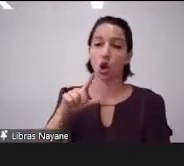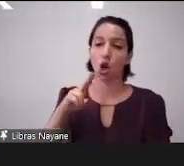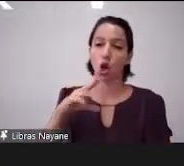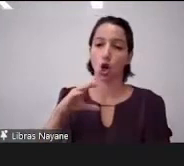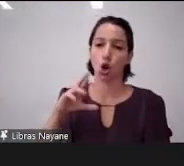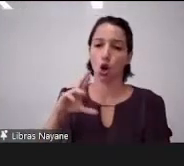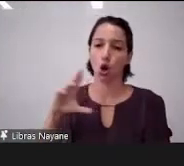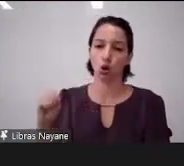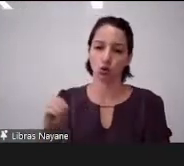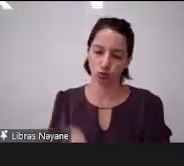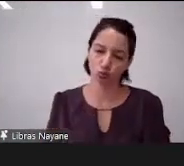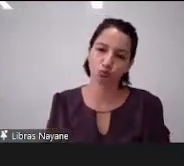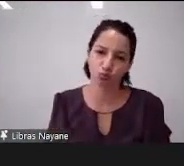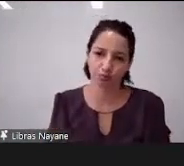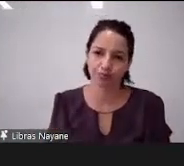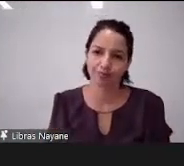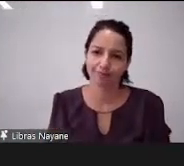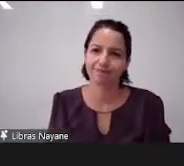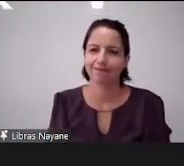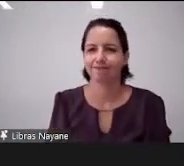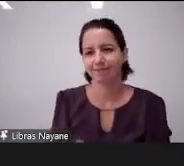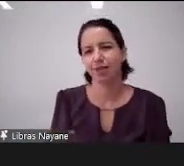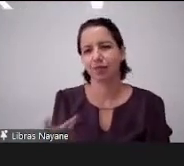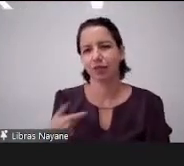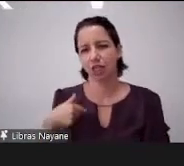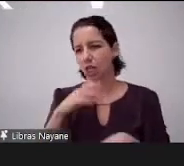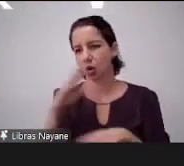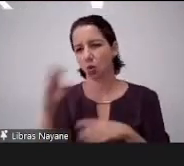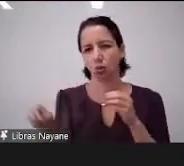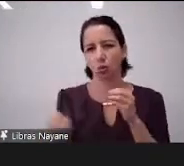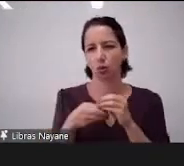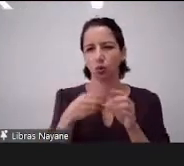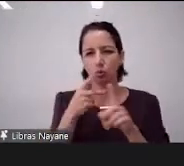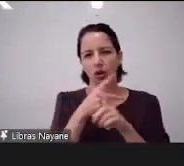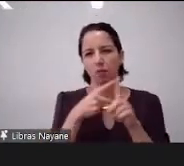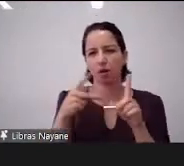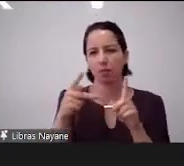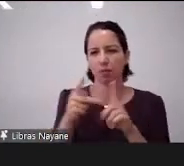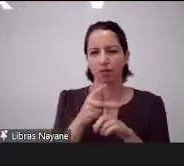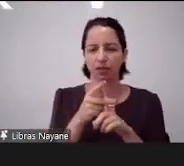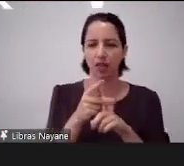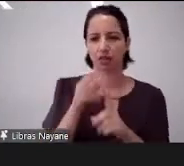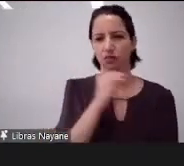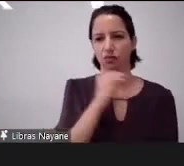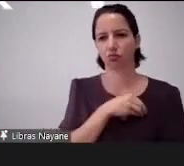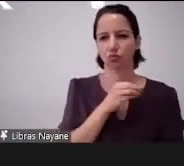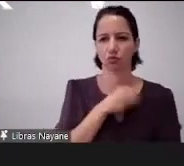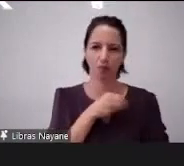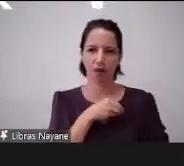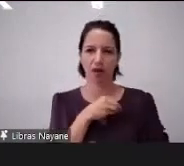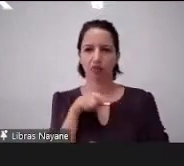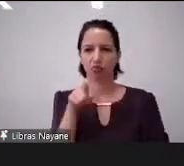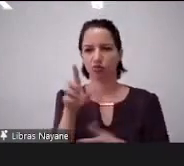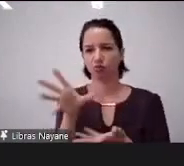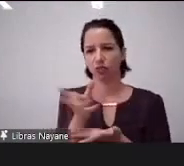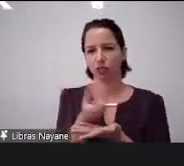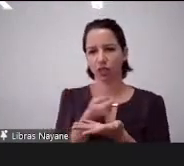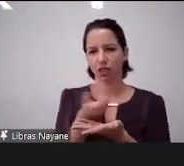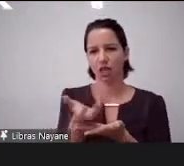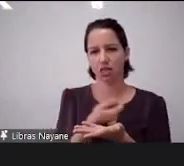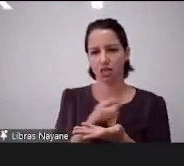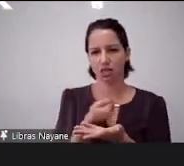rest is collected as profit, which means there is no contribution for the social security,